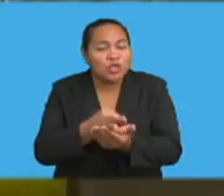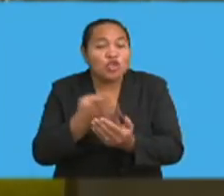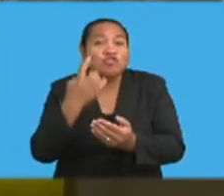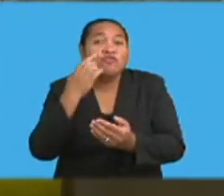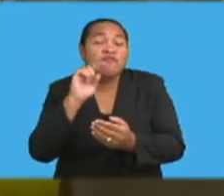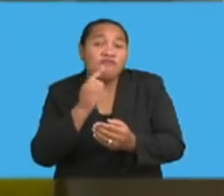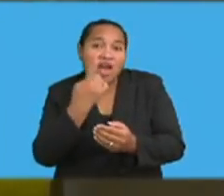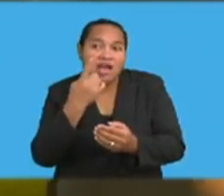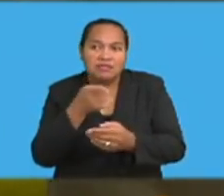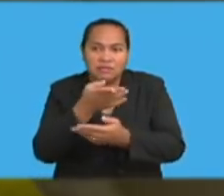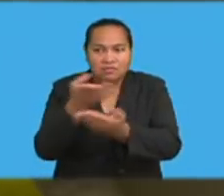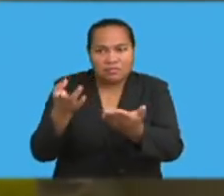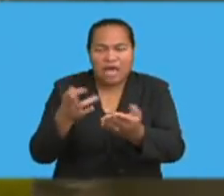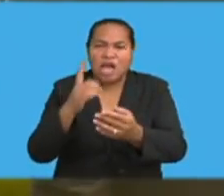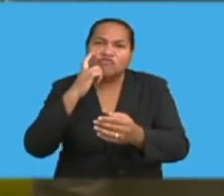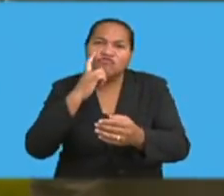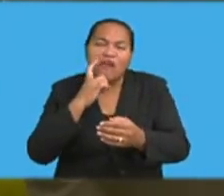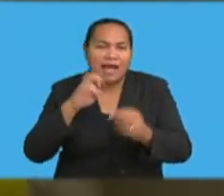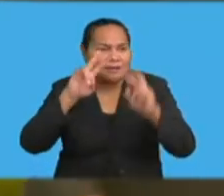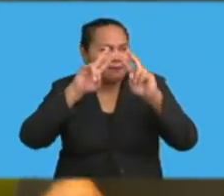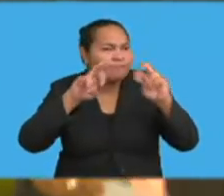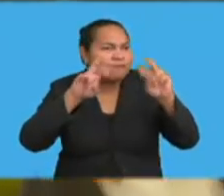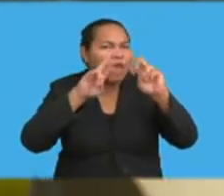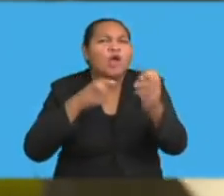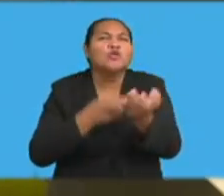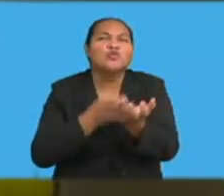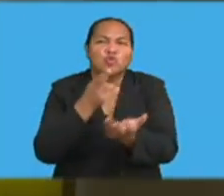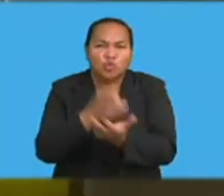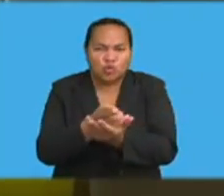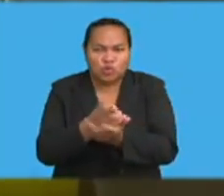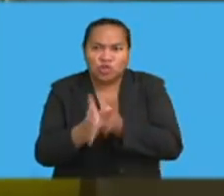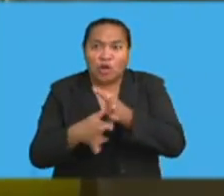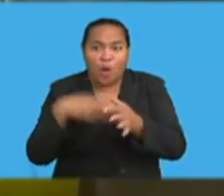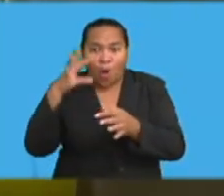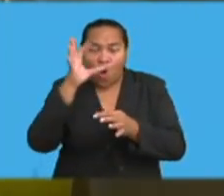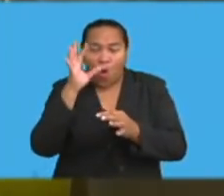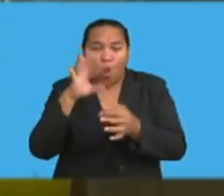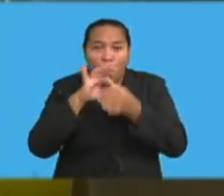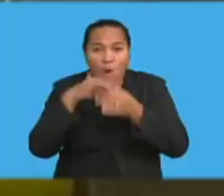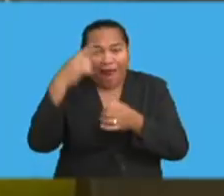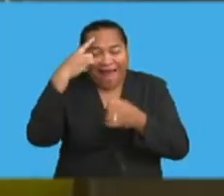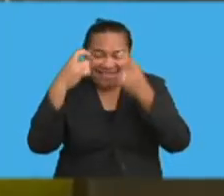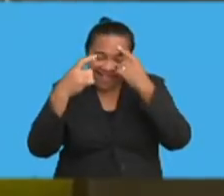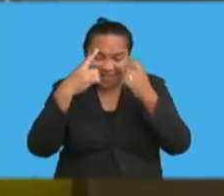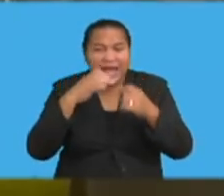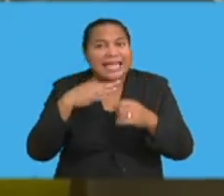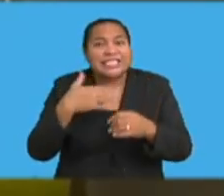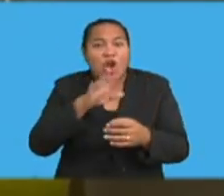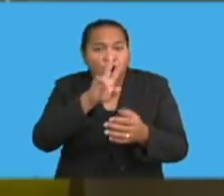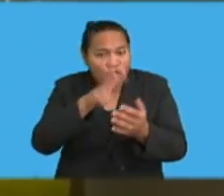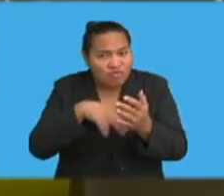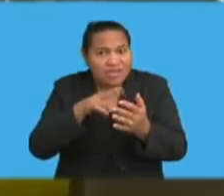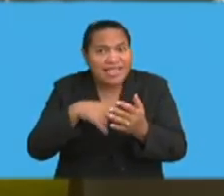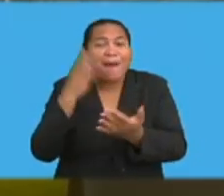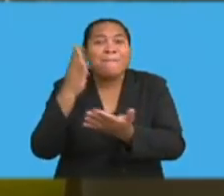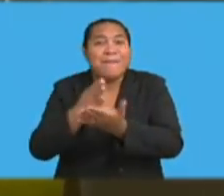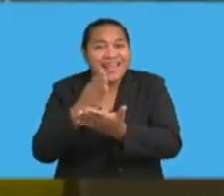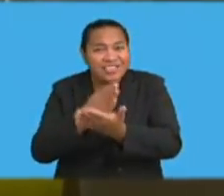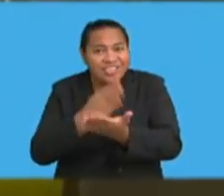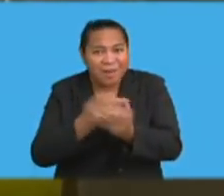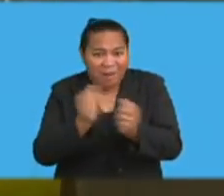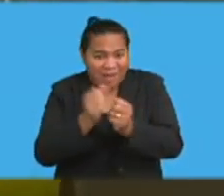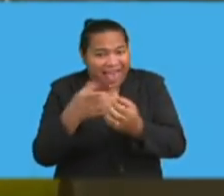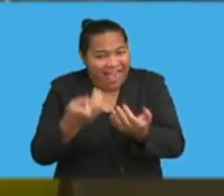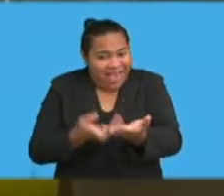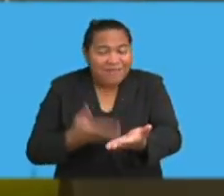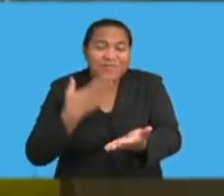correct information, firstly, I urge all members, read your budget papers. Read it. Read the supplements. If